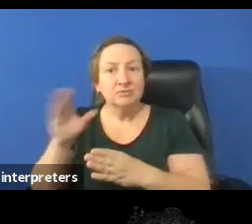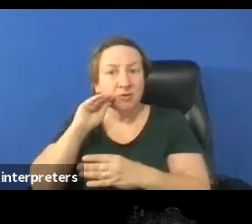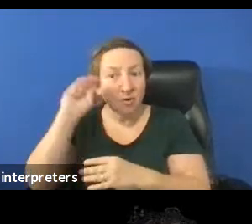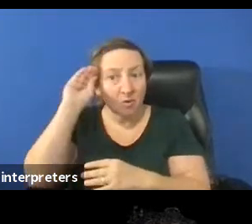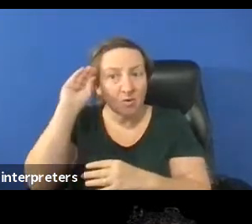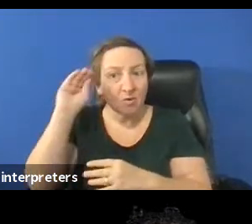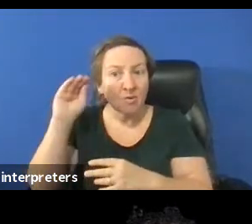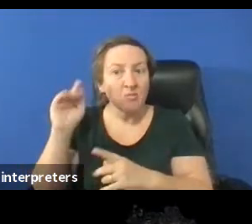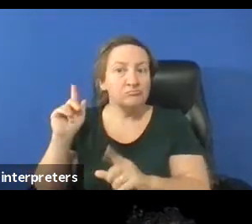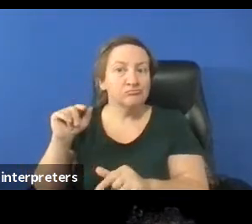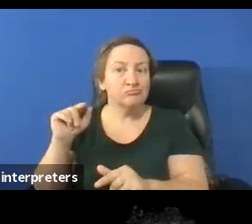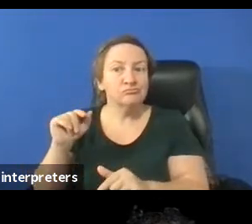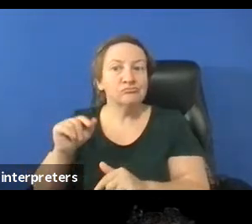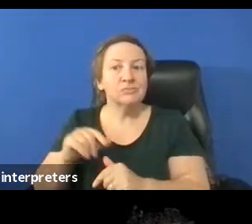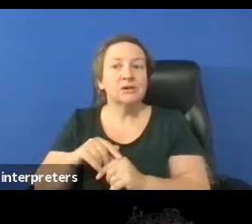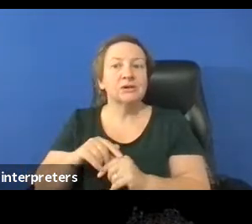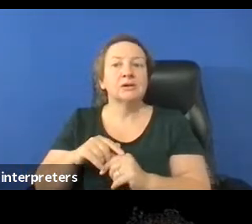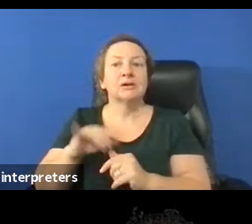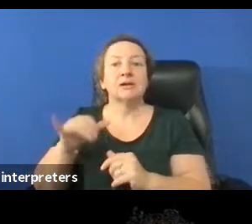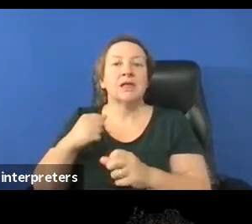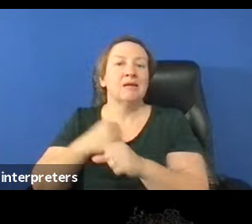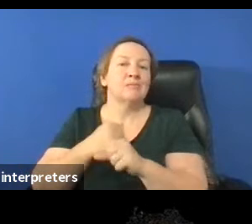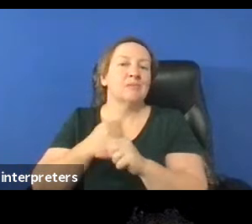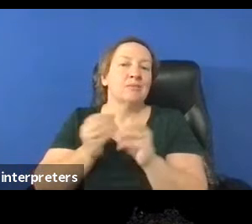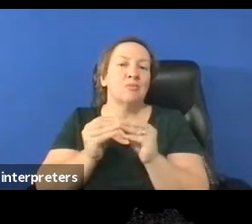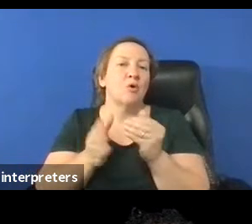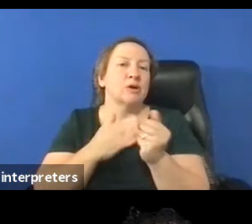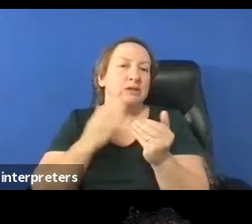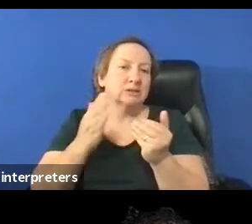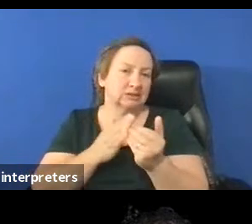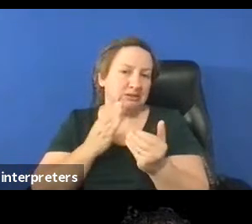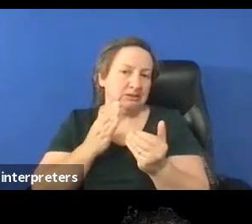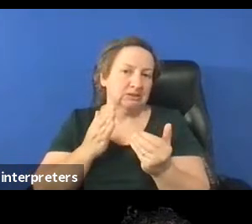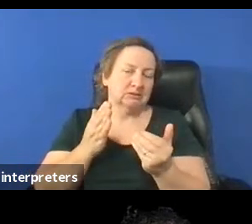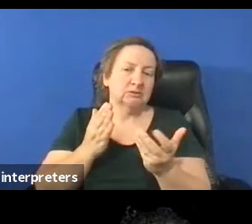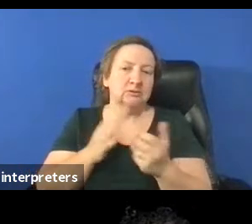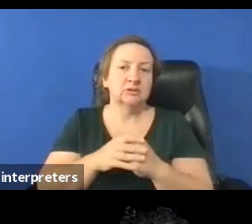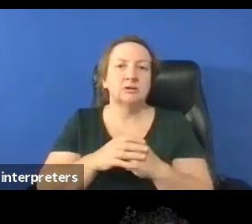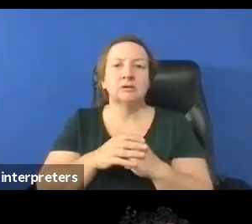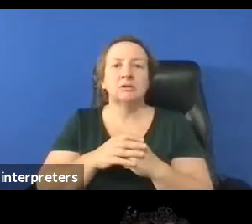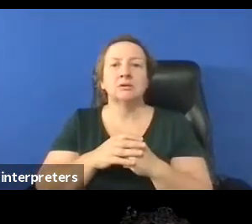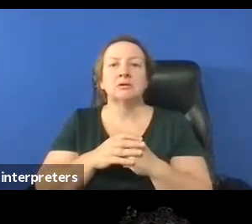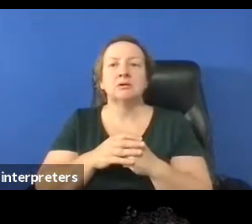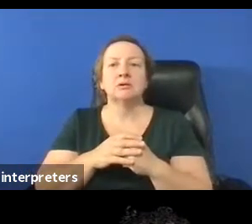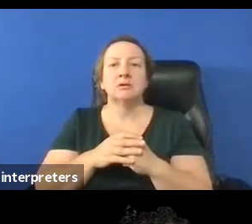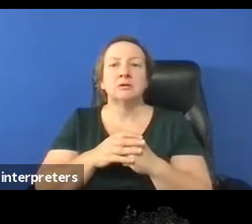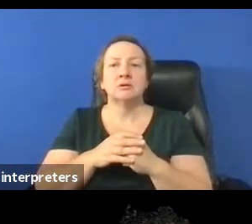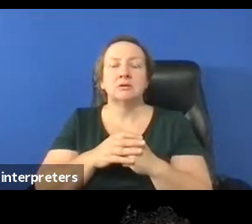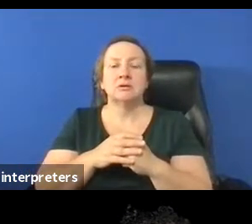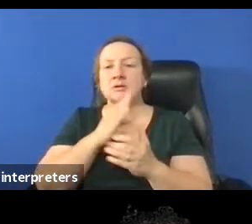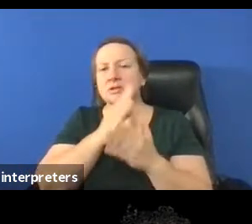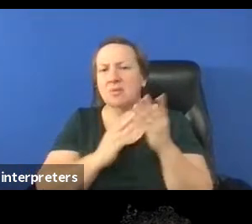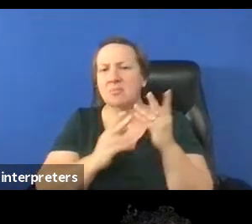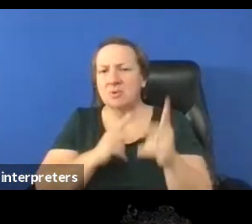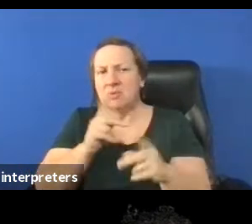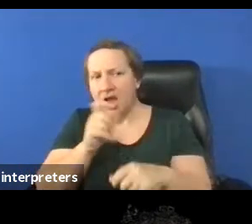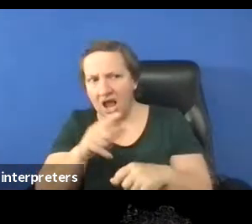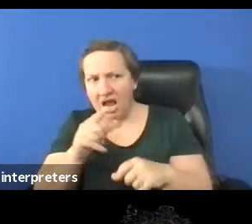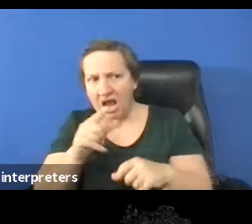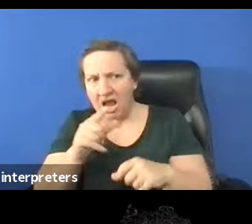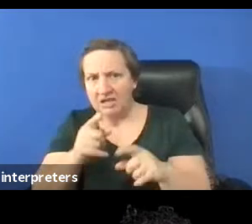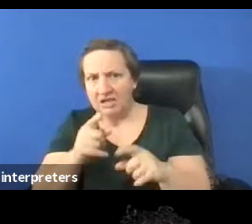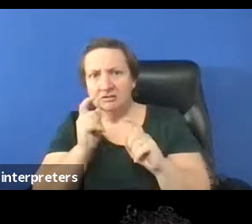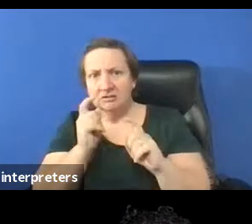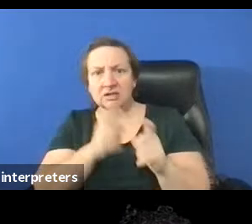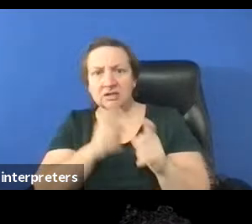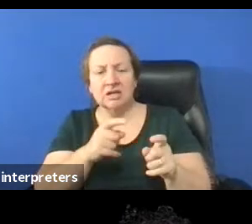that they go to, made it a bit easier. There was some asking of the gift cards being more of